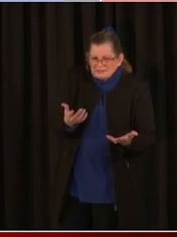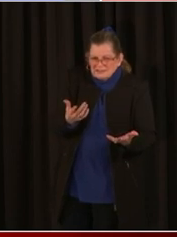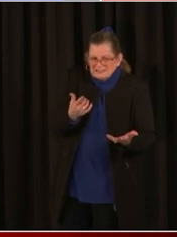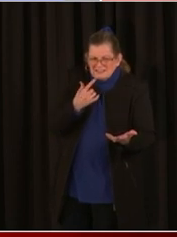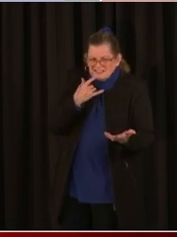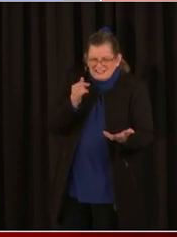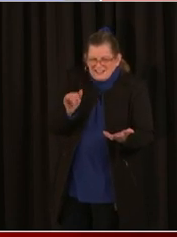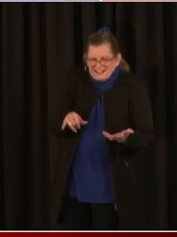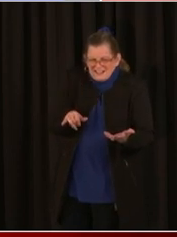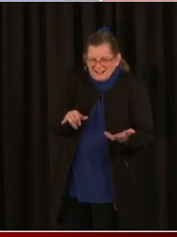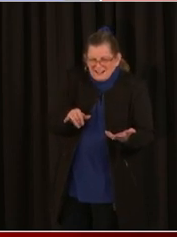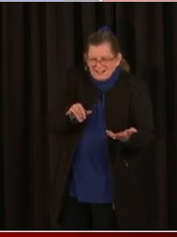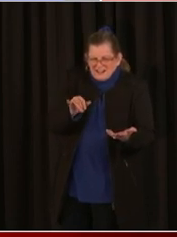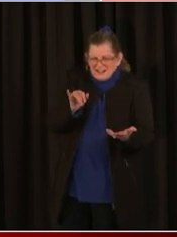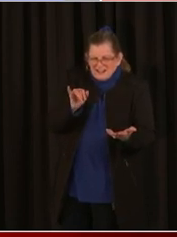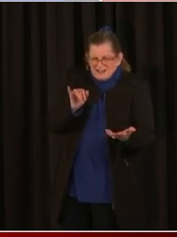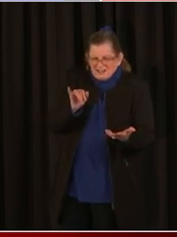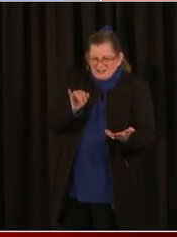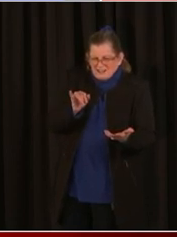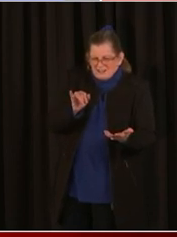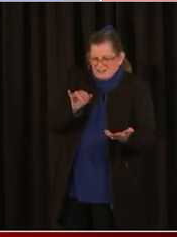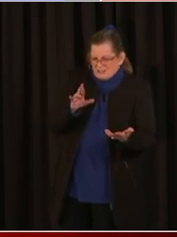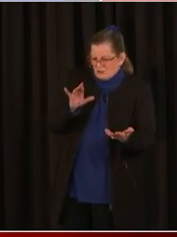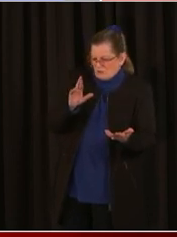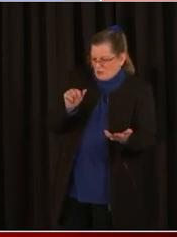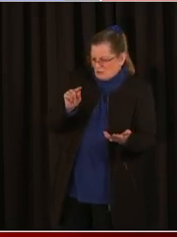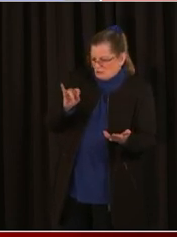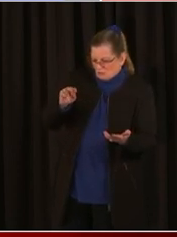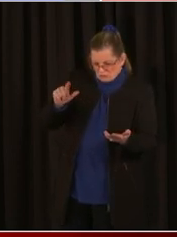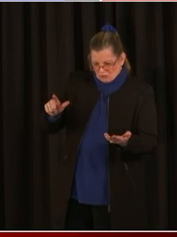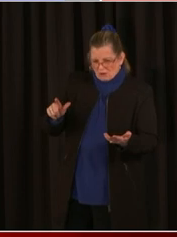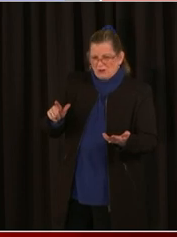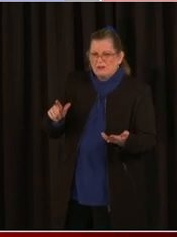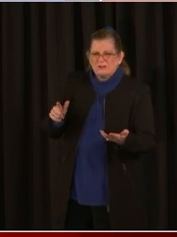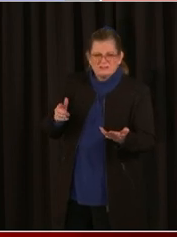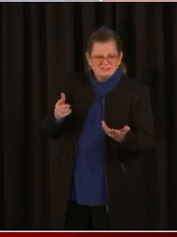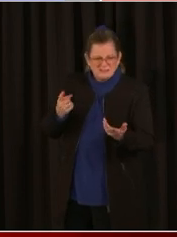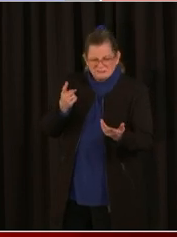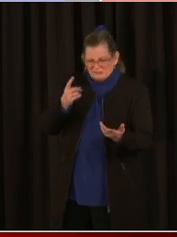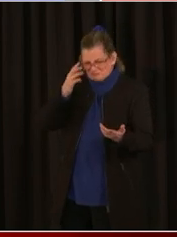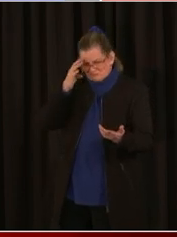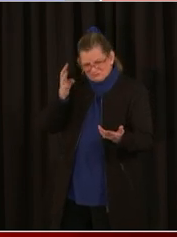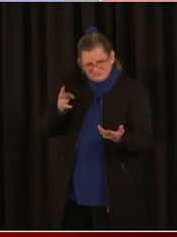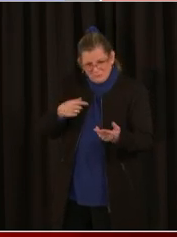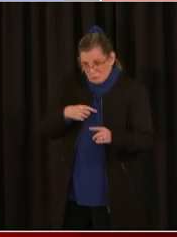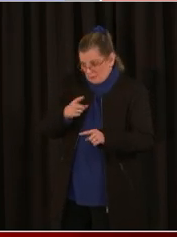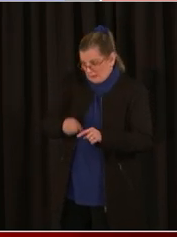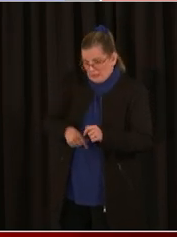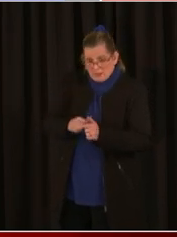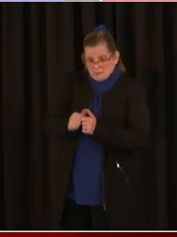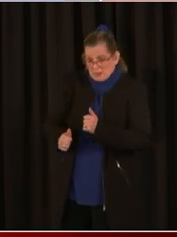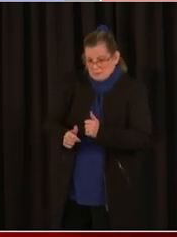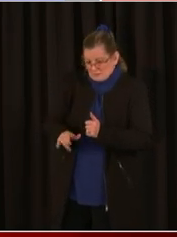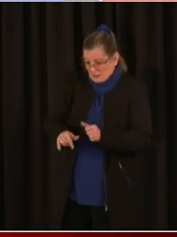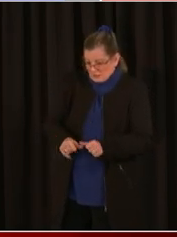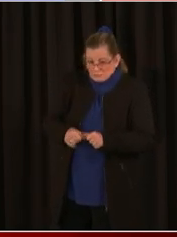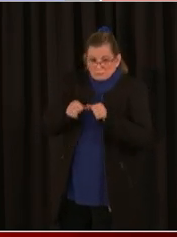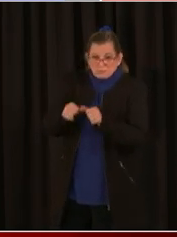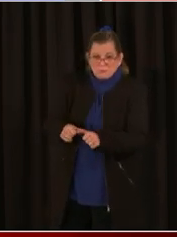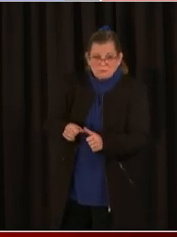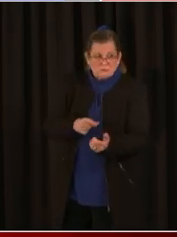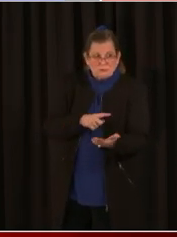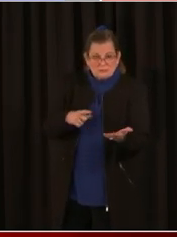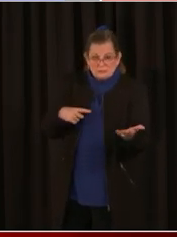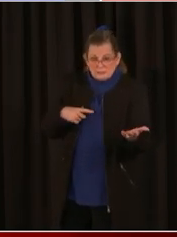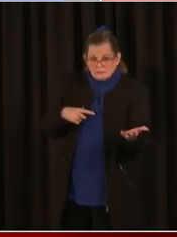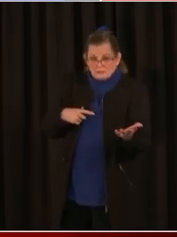It is an irrational and unsustainable situation that we cannot pass permanent legislation